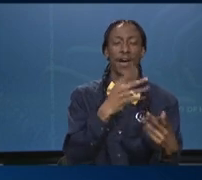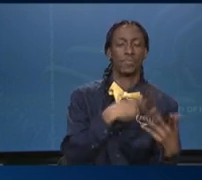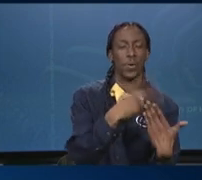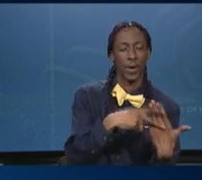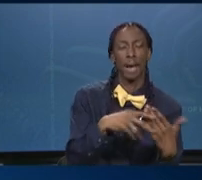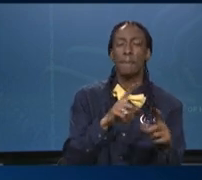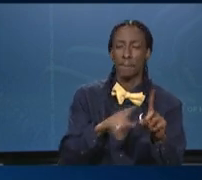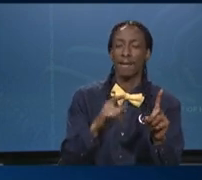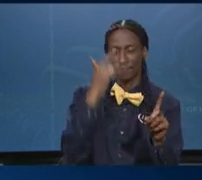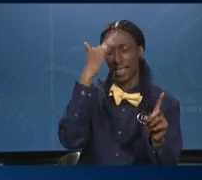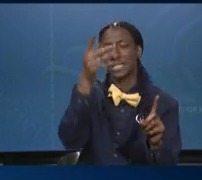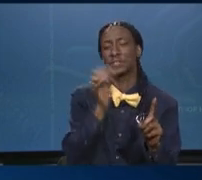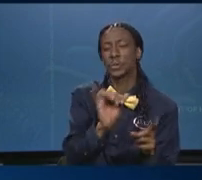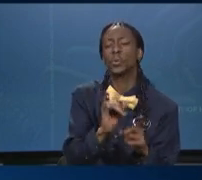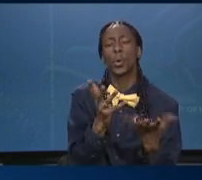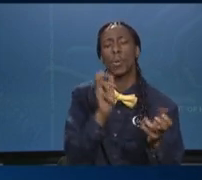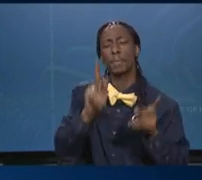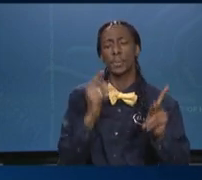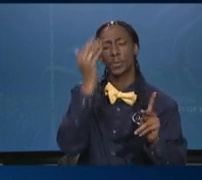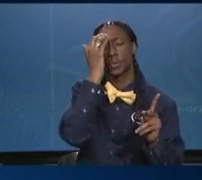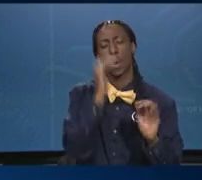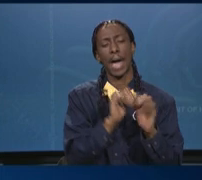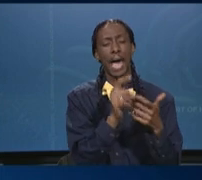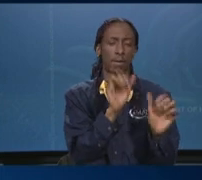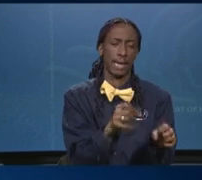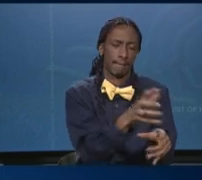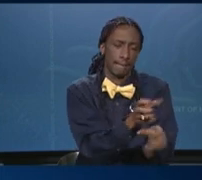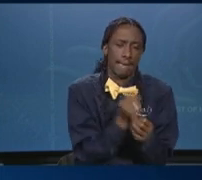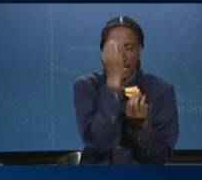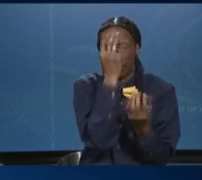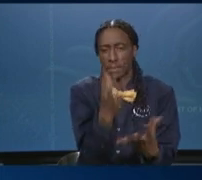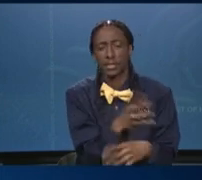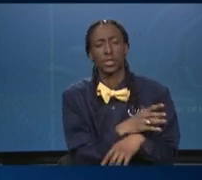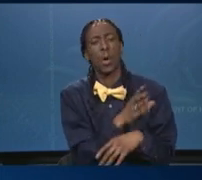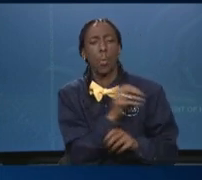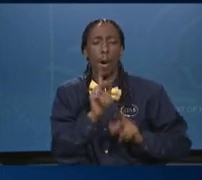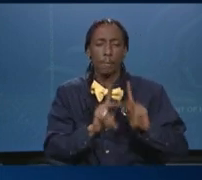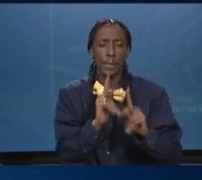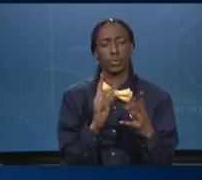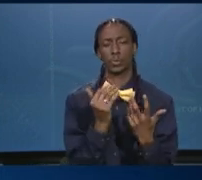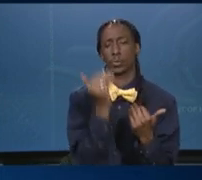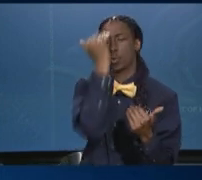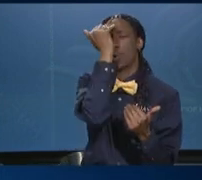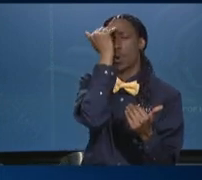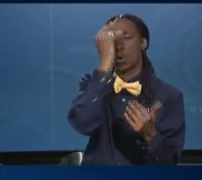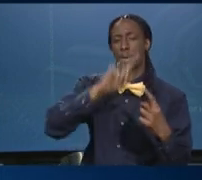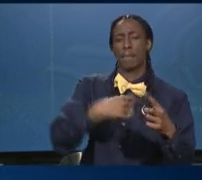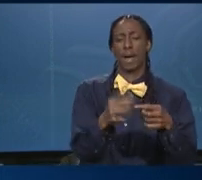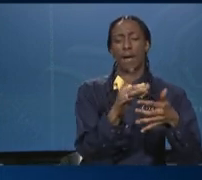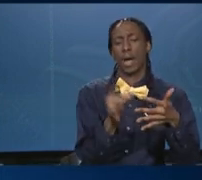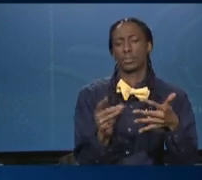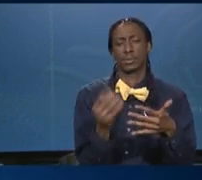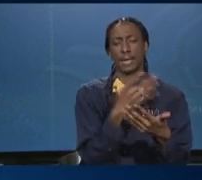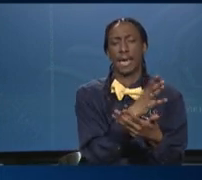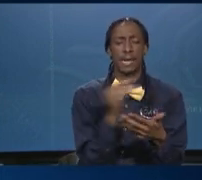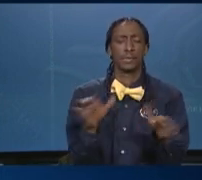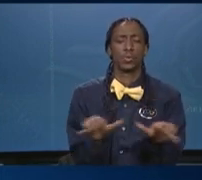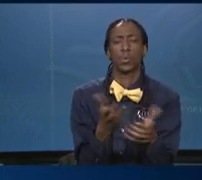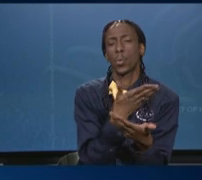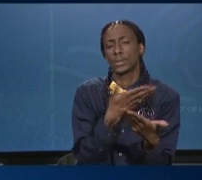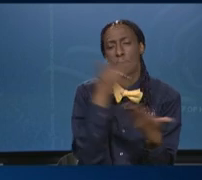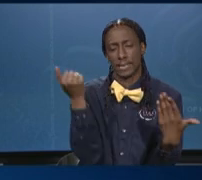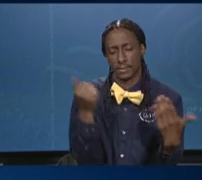no matter how they get information, be able to make informed choices and really do what's best for them. And it's